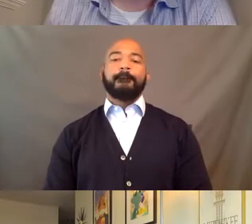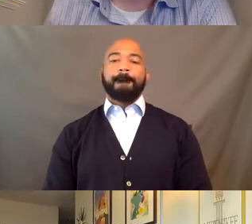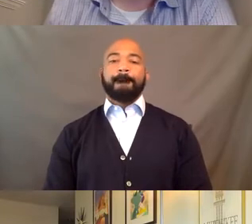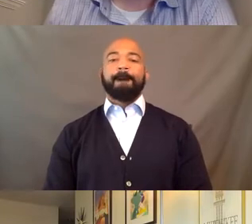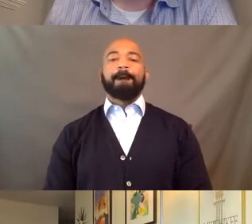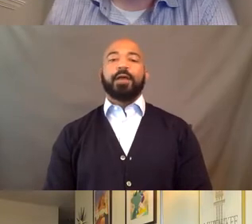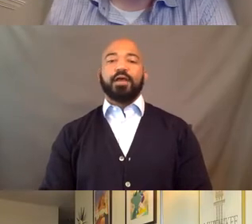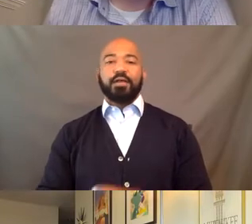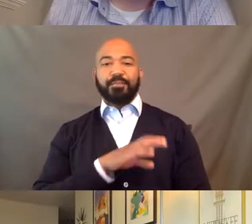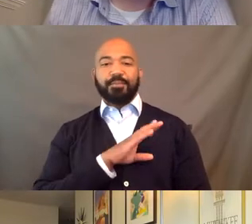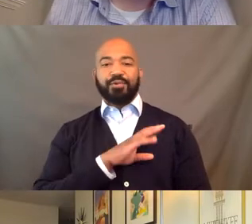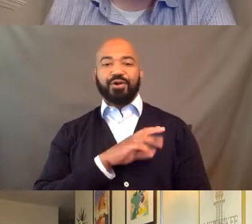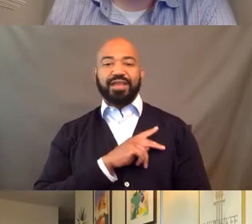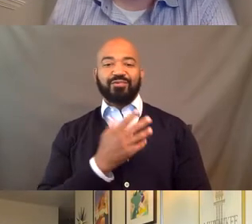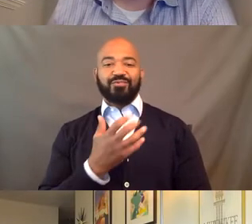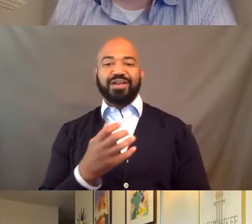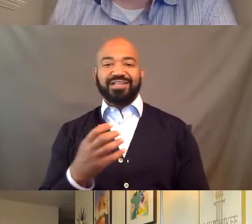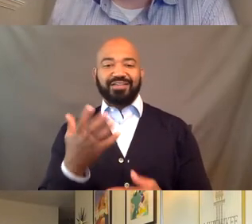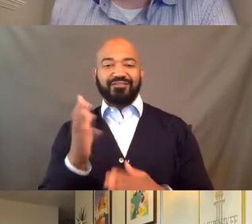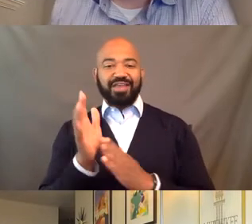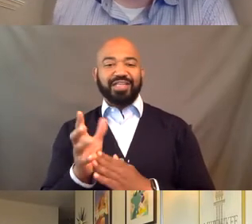Brian wants 5 more minutes.